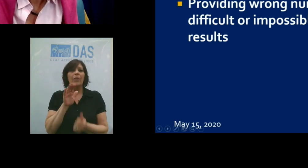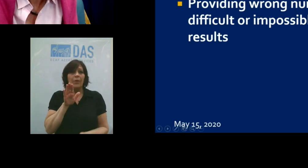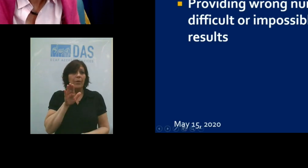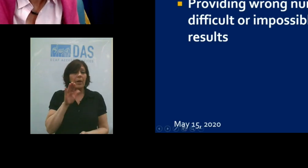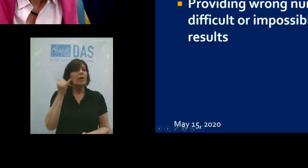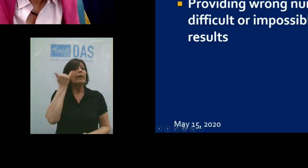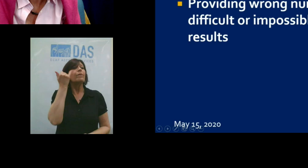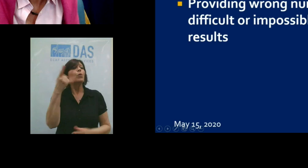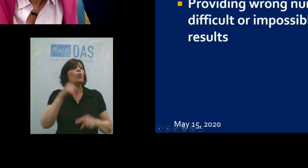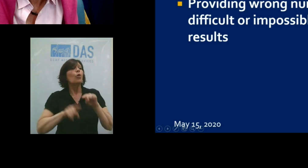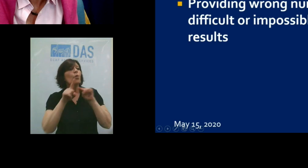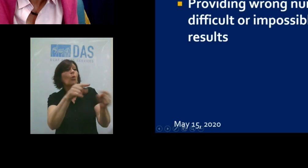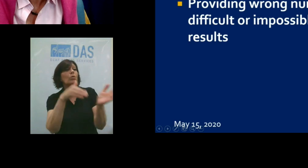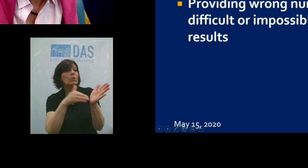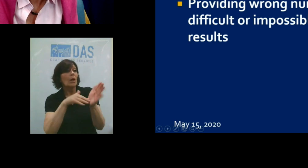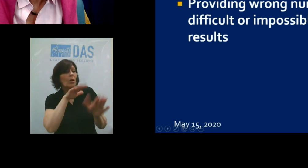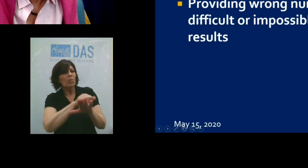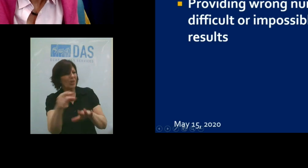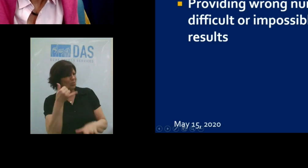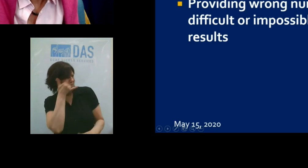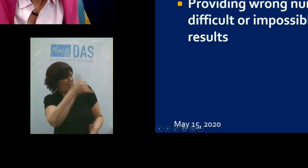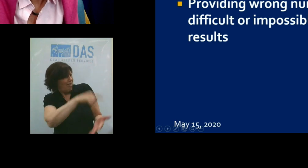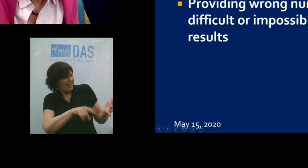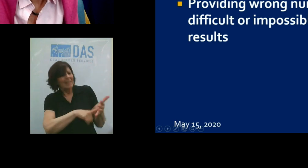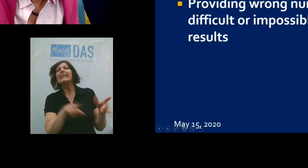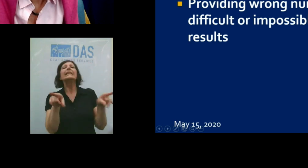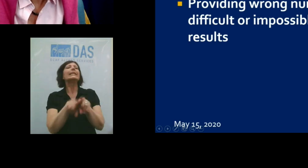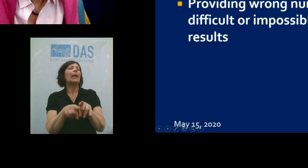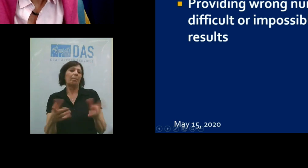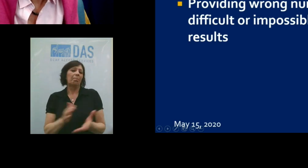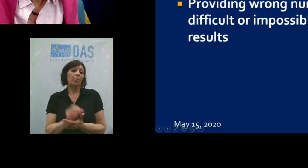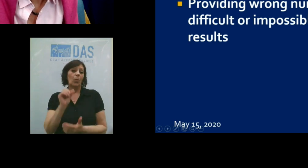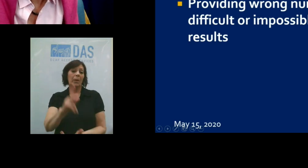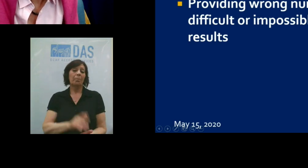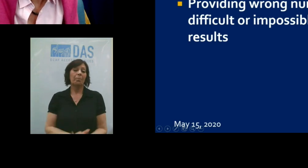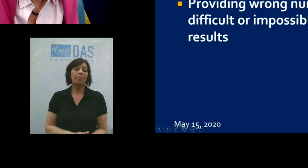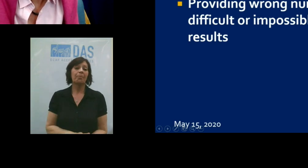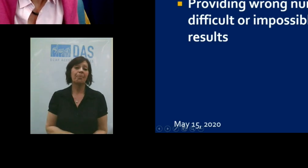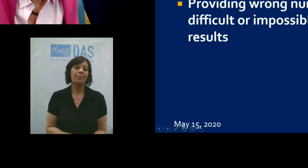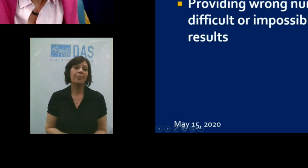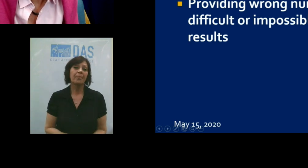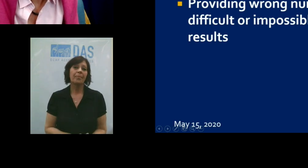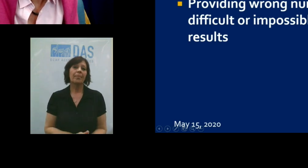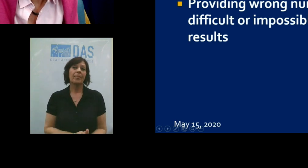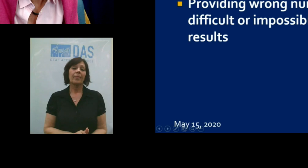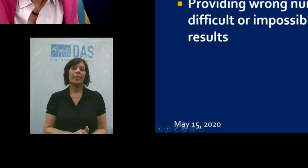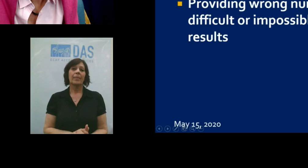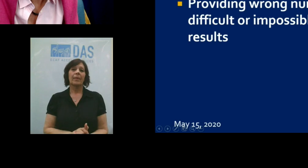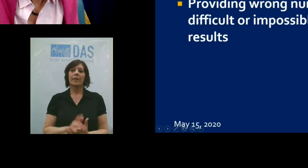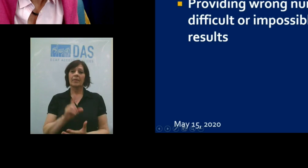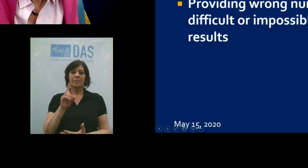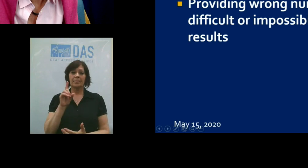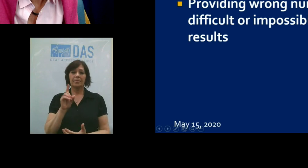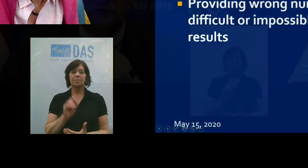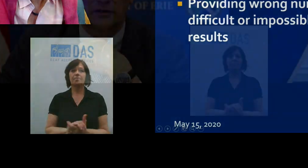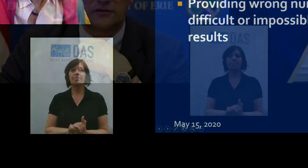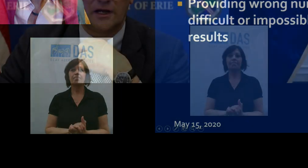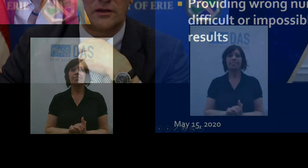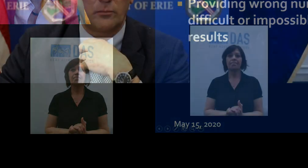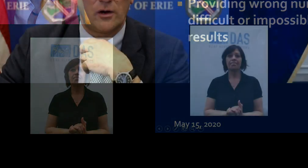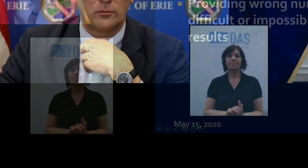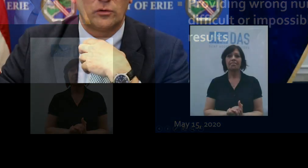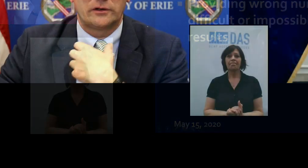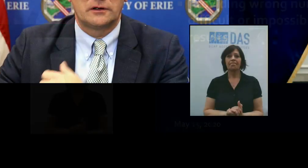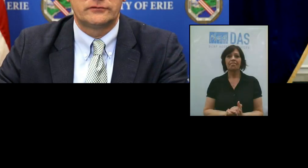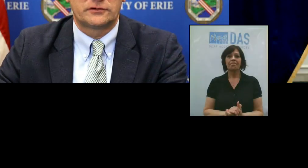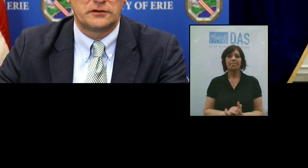provider if you couldn't make an appointment. Thanks. Thank you, Doctor. I'm going to take